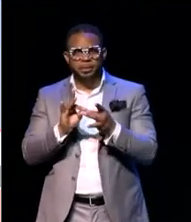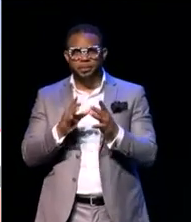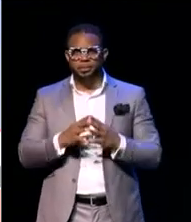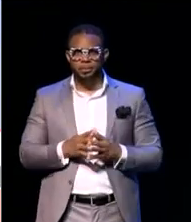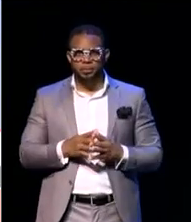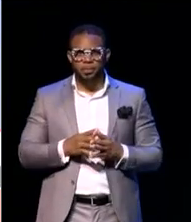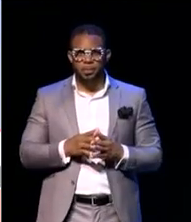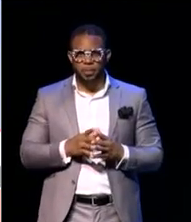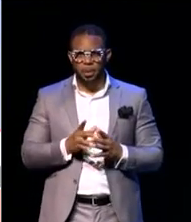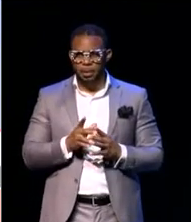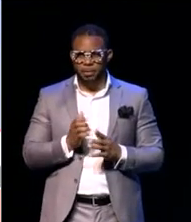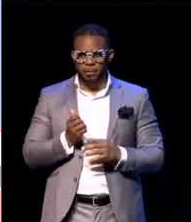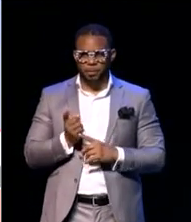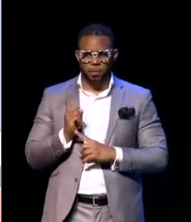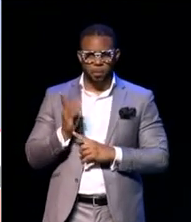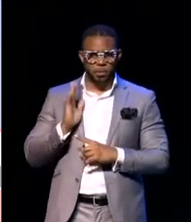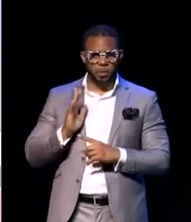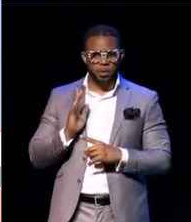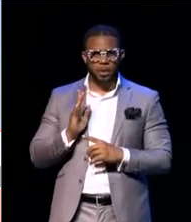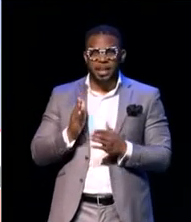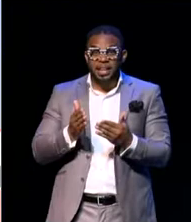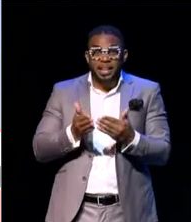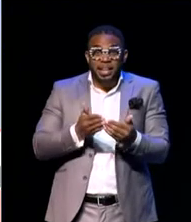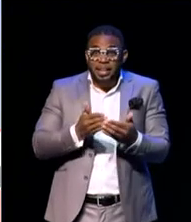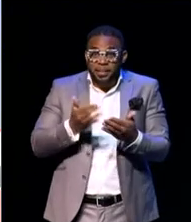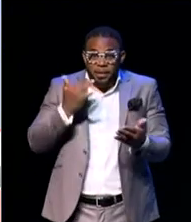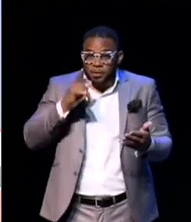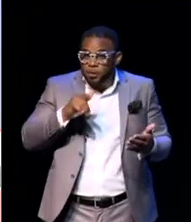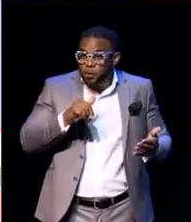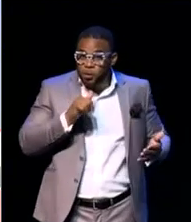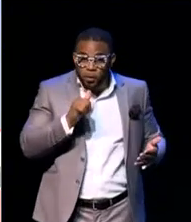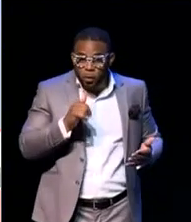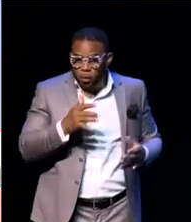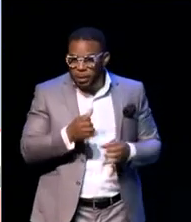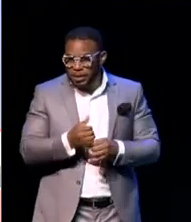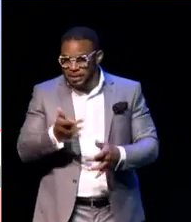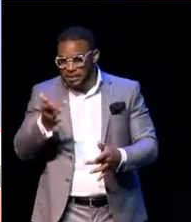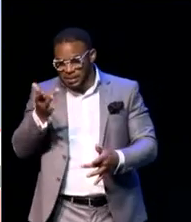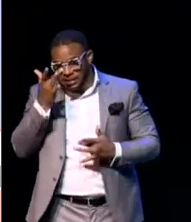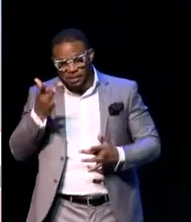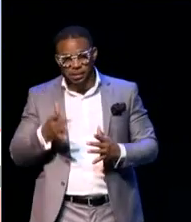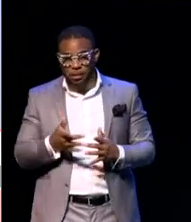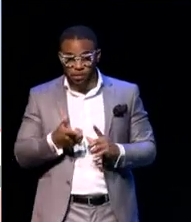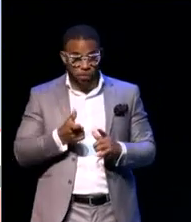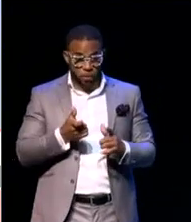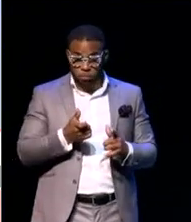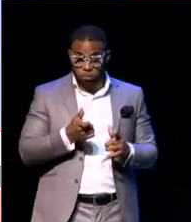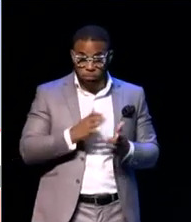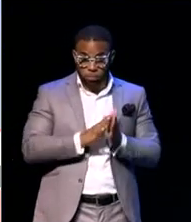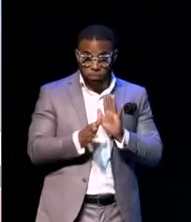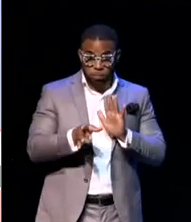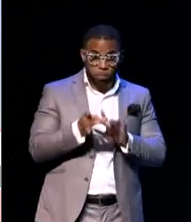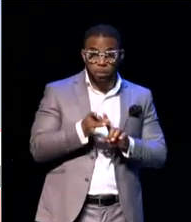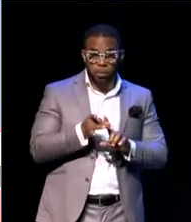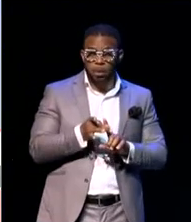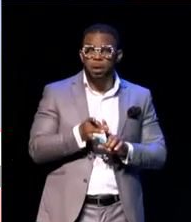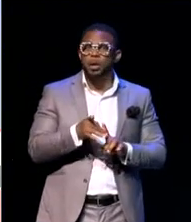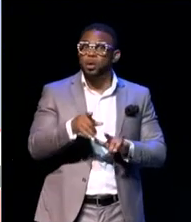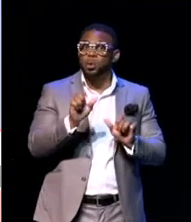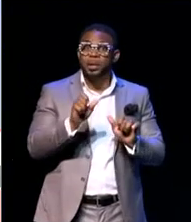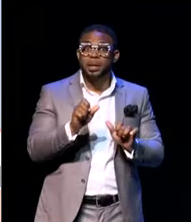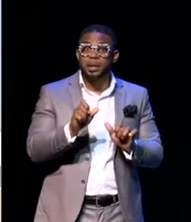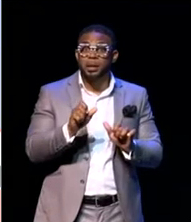mentioned a moment ago, even if you don't get sick from getting infected, you